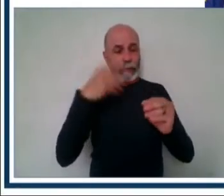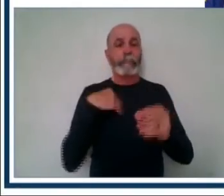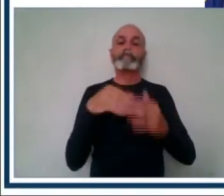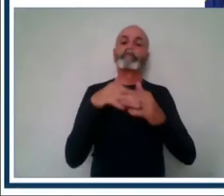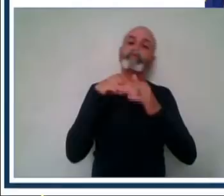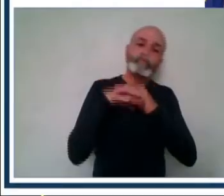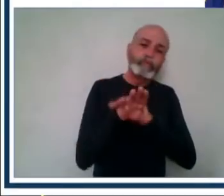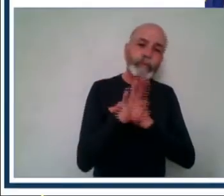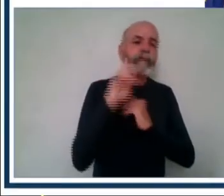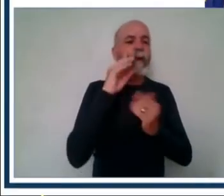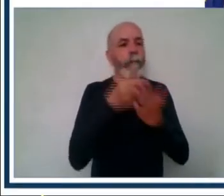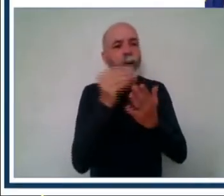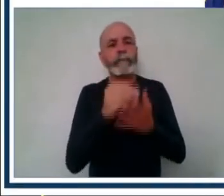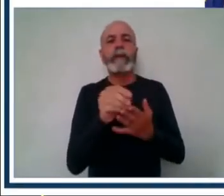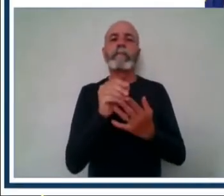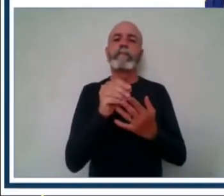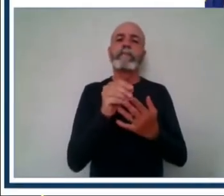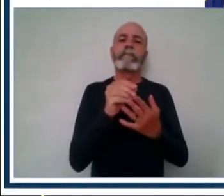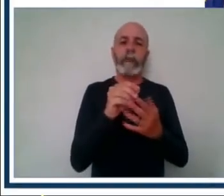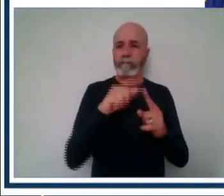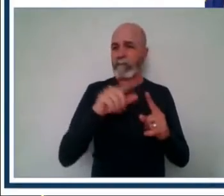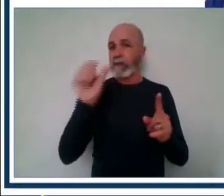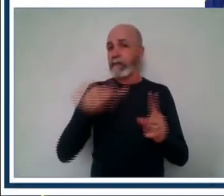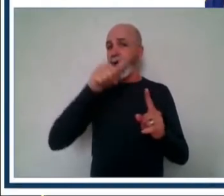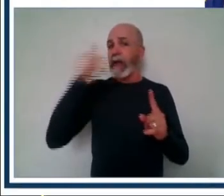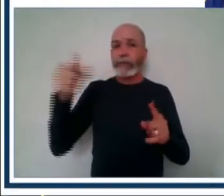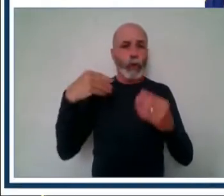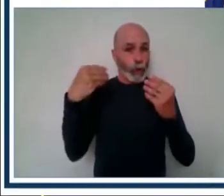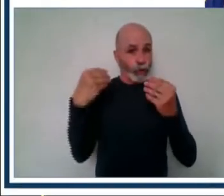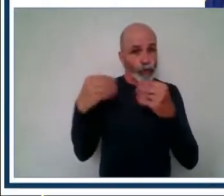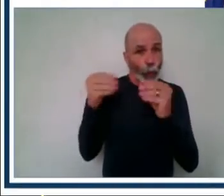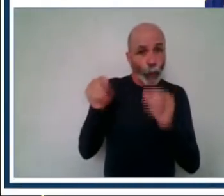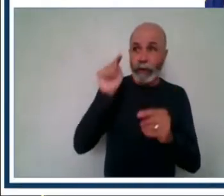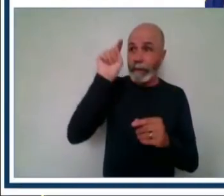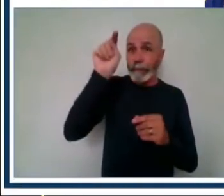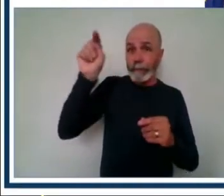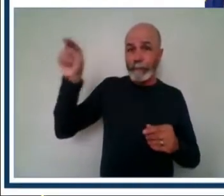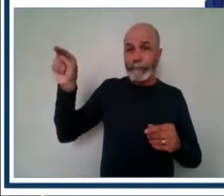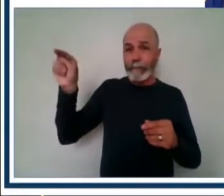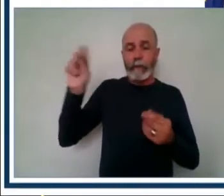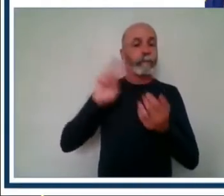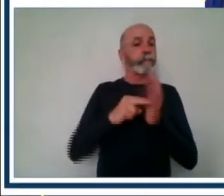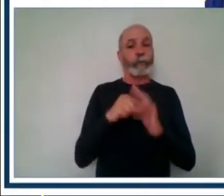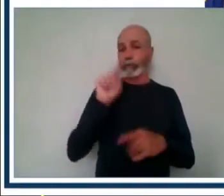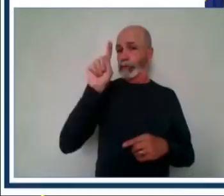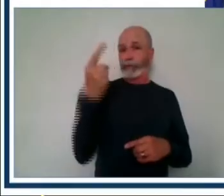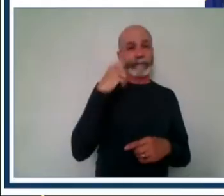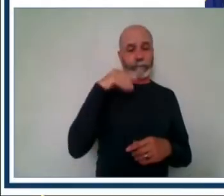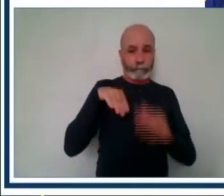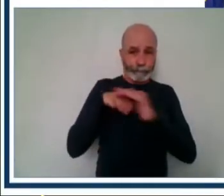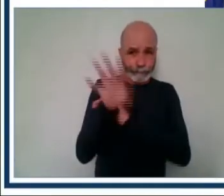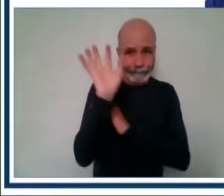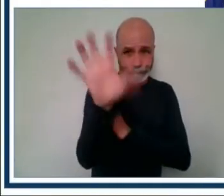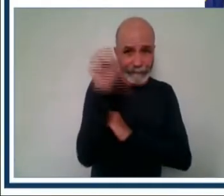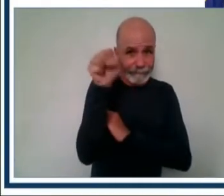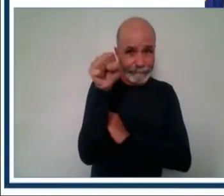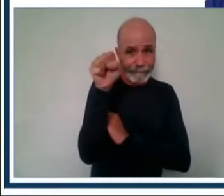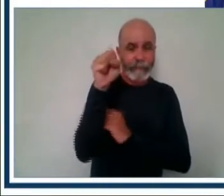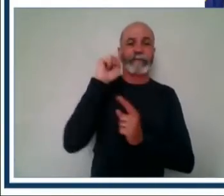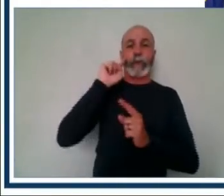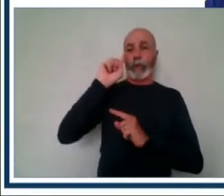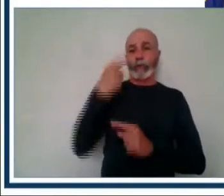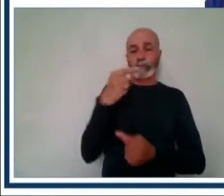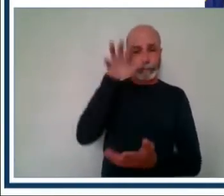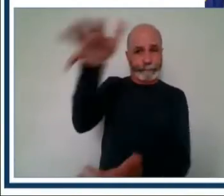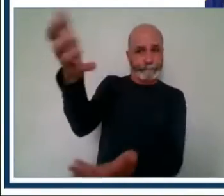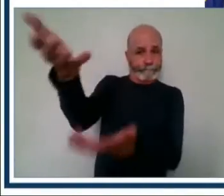for pickup and delivery. Can you please explain the rationale behind considering these private stores to be non-essential? Yeah, we've